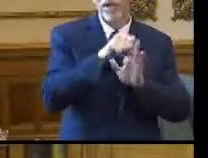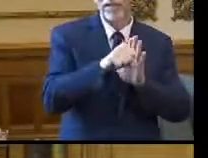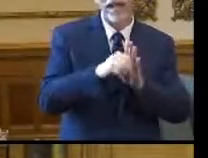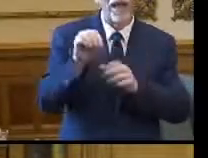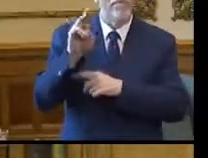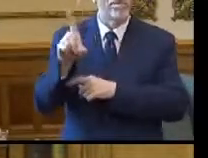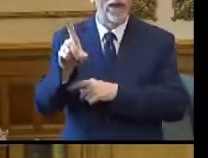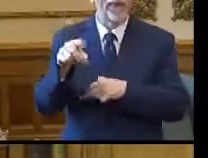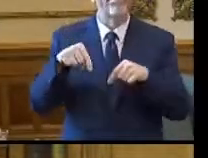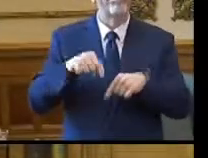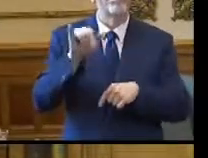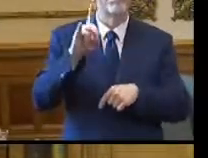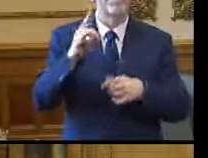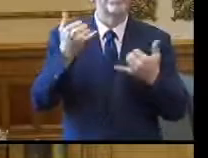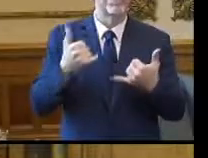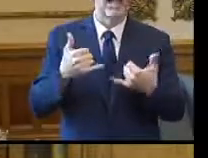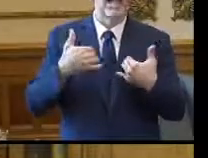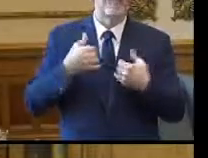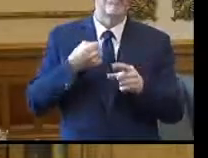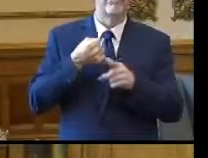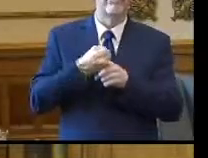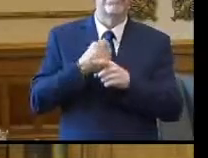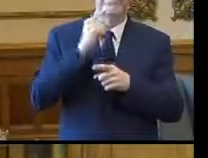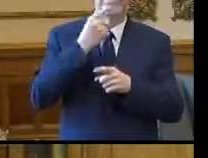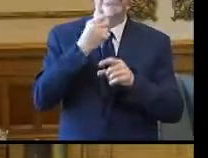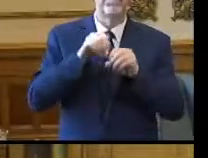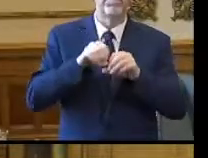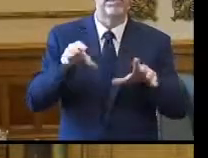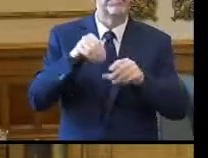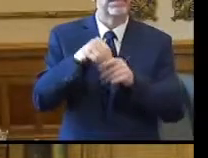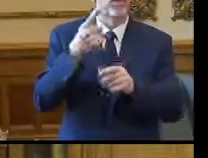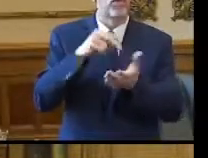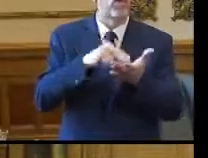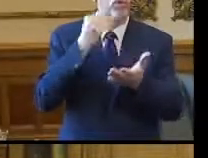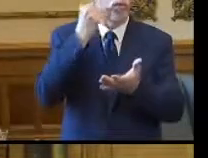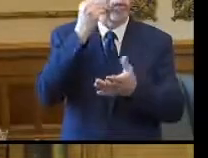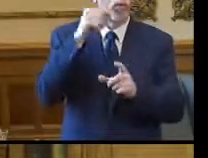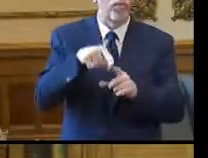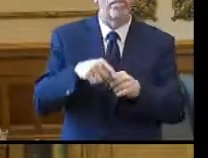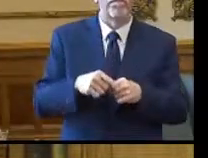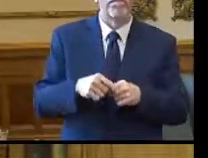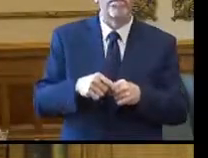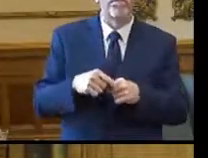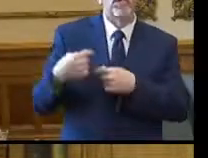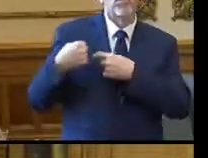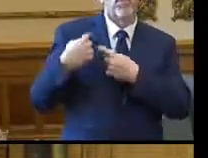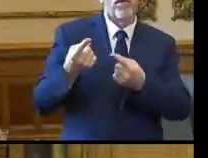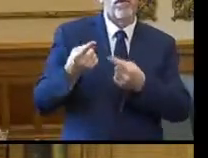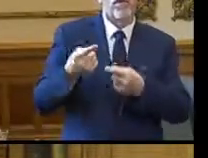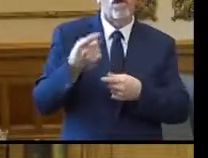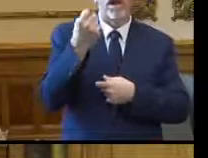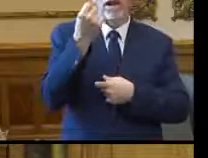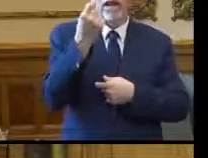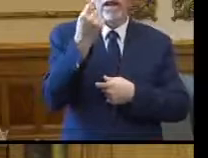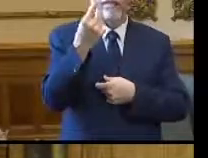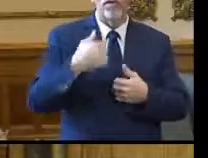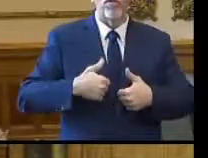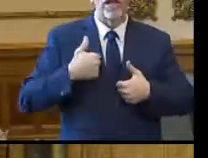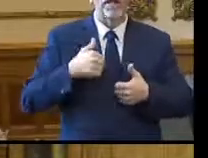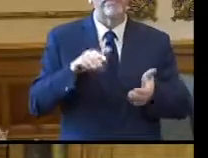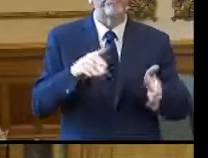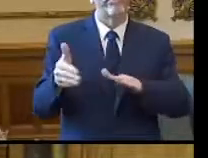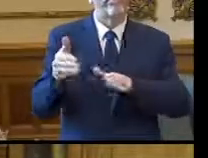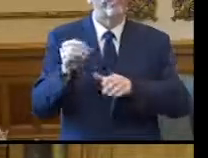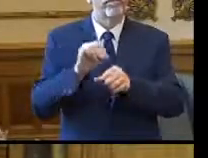Maryland, we here in Indiana have had a significant outbreak in a nursing home that has taken to date the lives of 11 residents